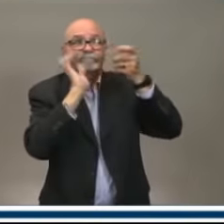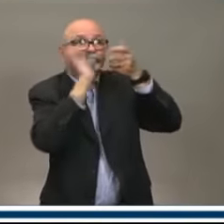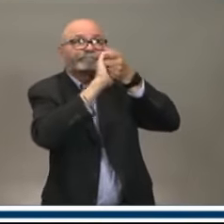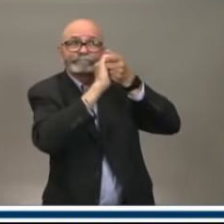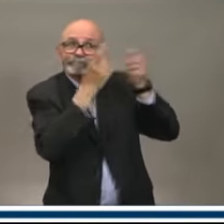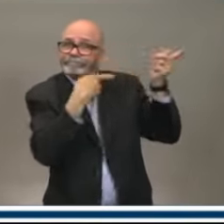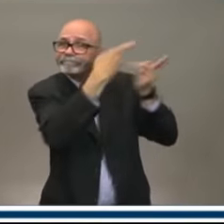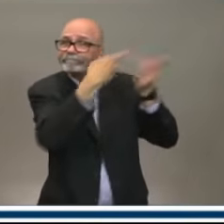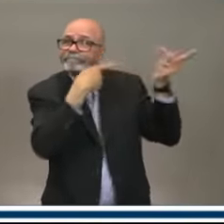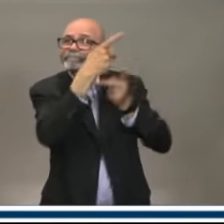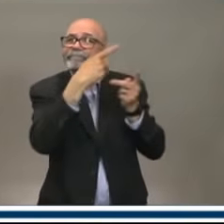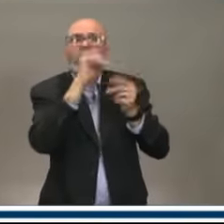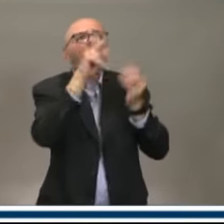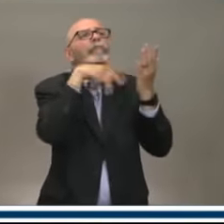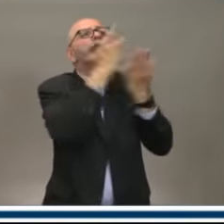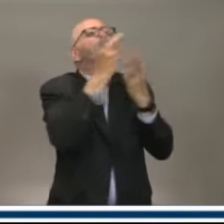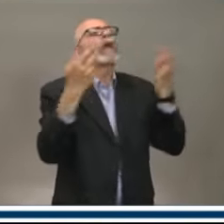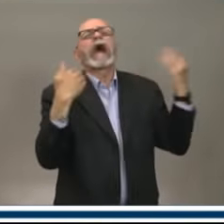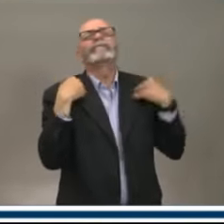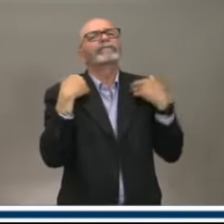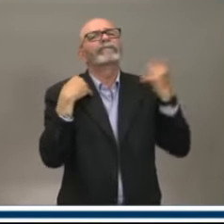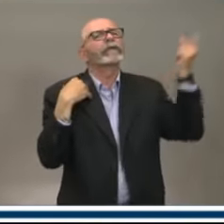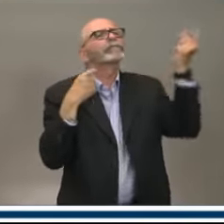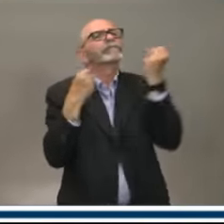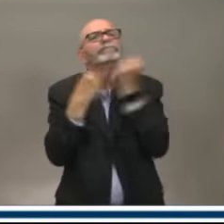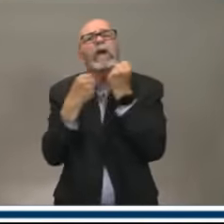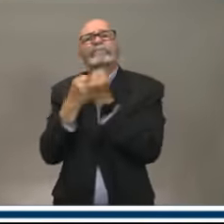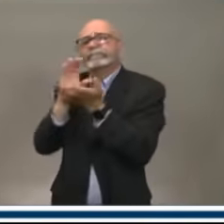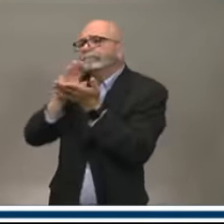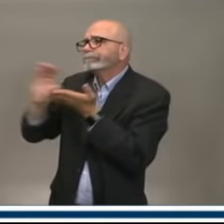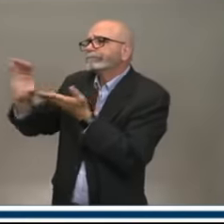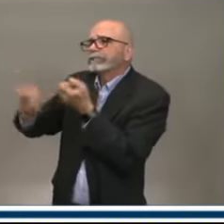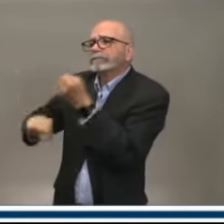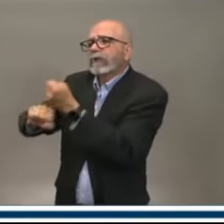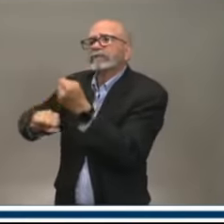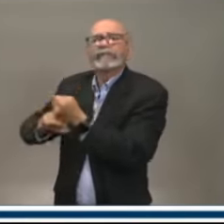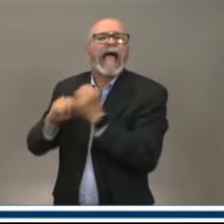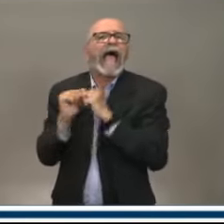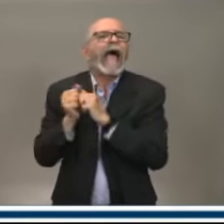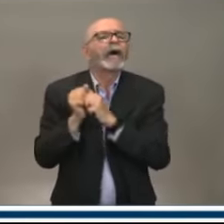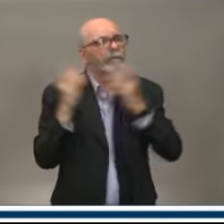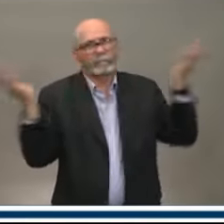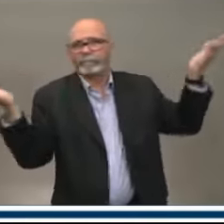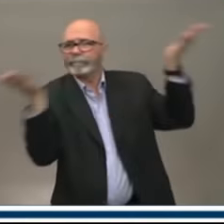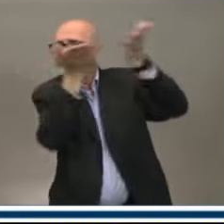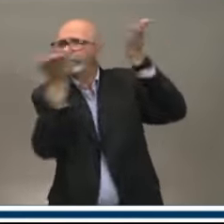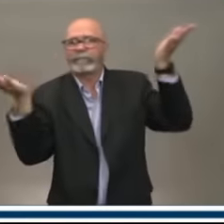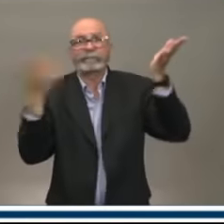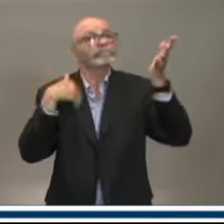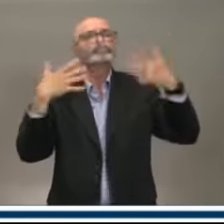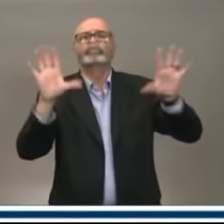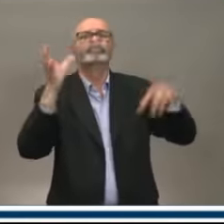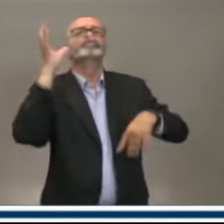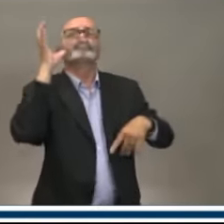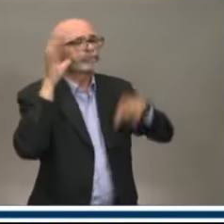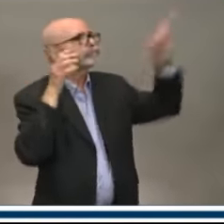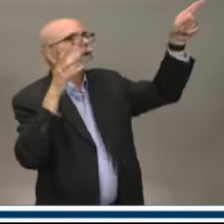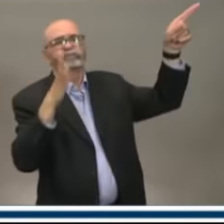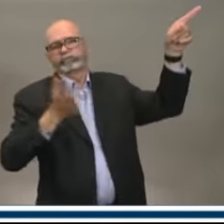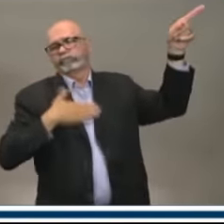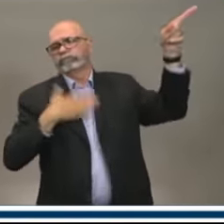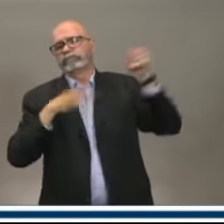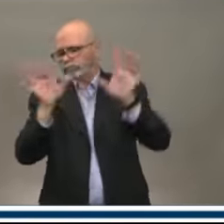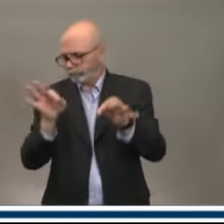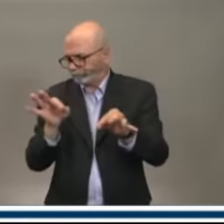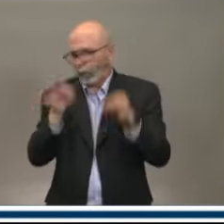programs that are in place to support wage subsidies will continue to be there. I was pleased to hear the announcement today. They've extended